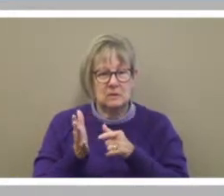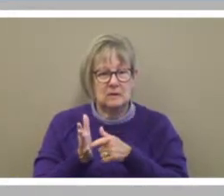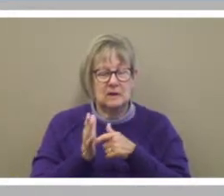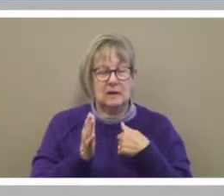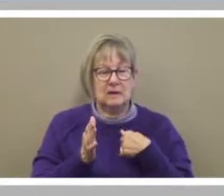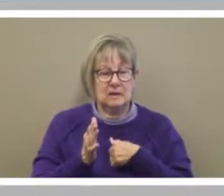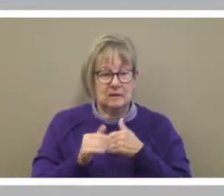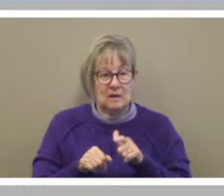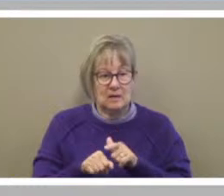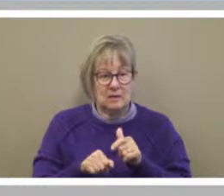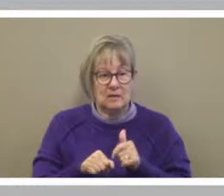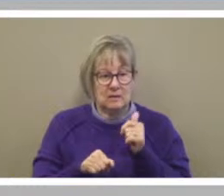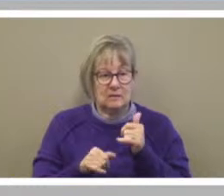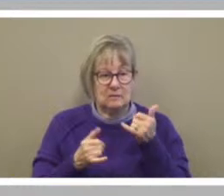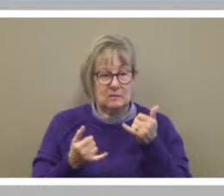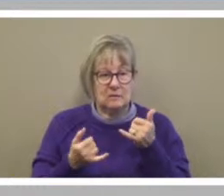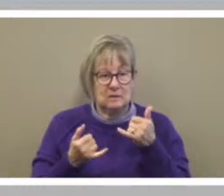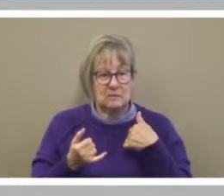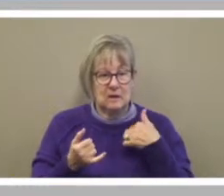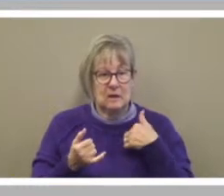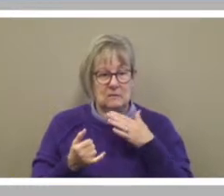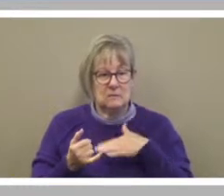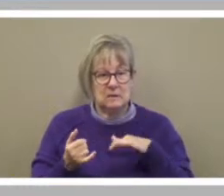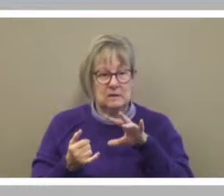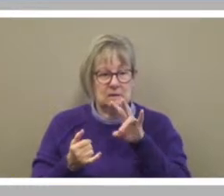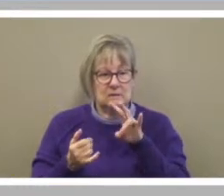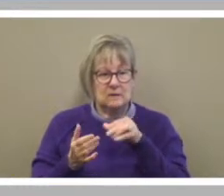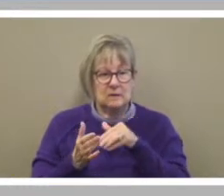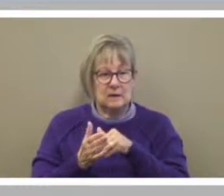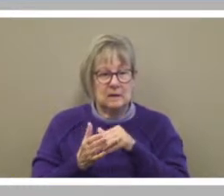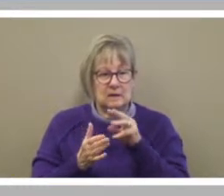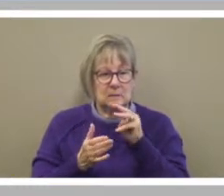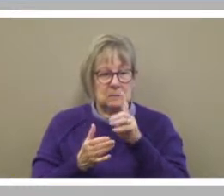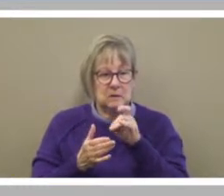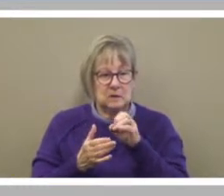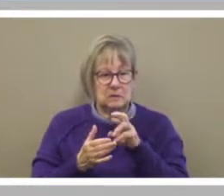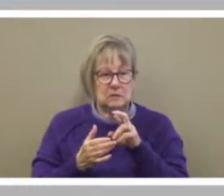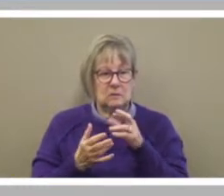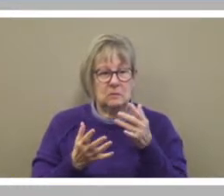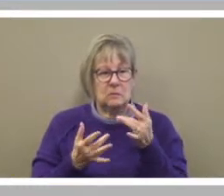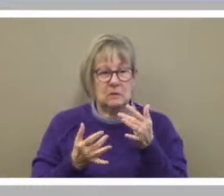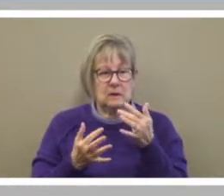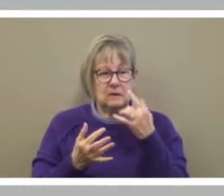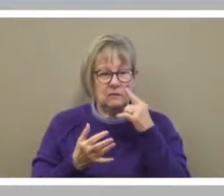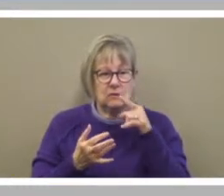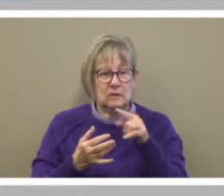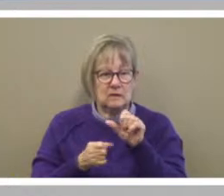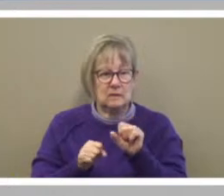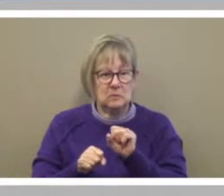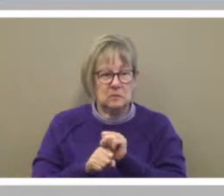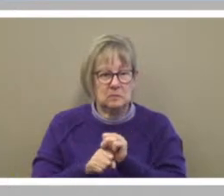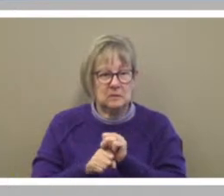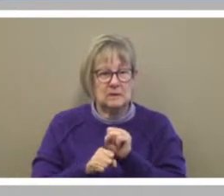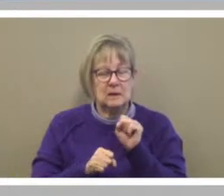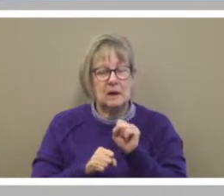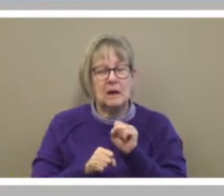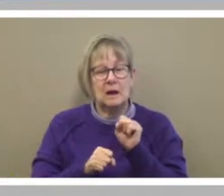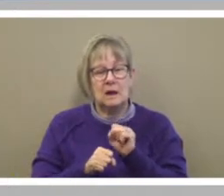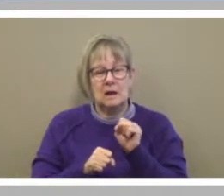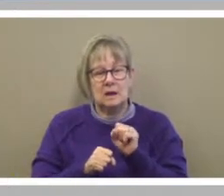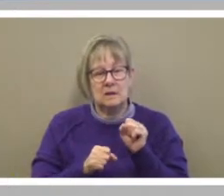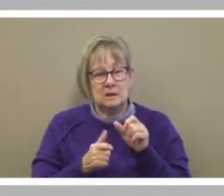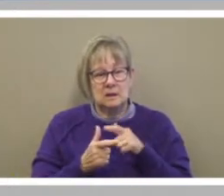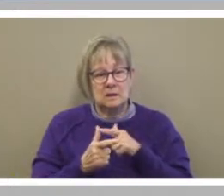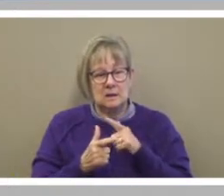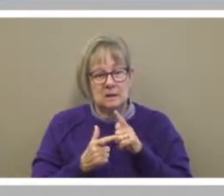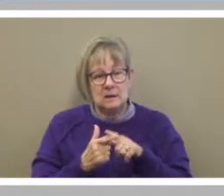the longest. Right now, we have about 7,000 meters still that we're waiting on these appointments. Okay, yeah, just when I added them both up,